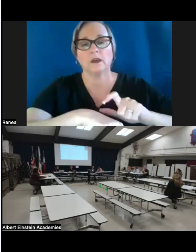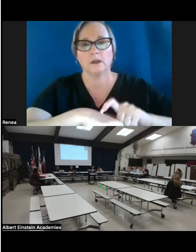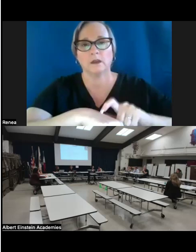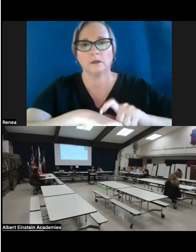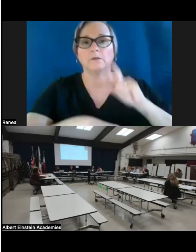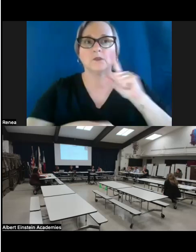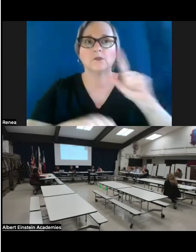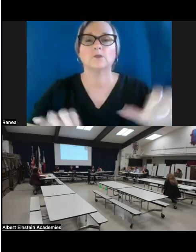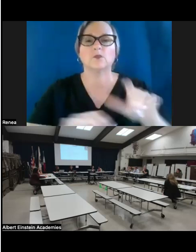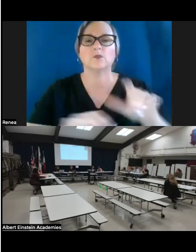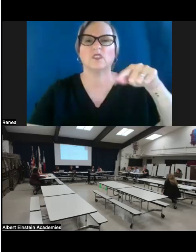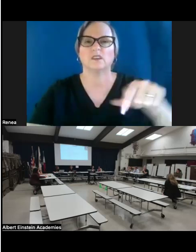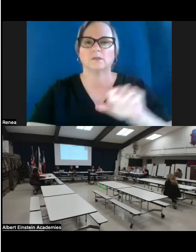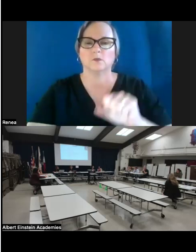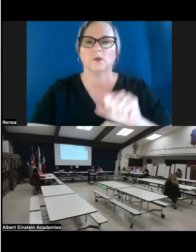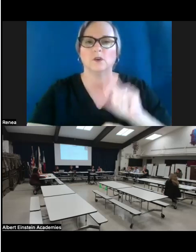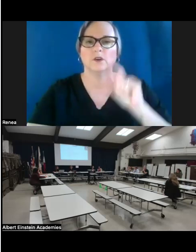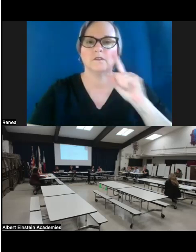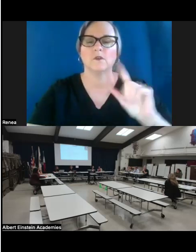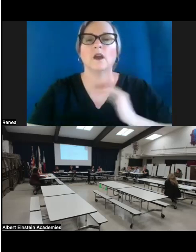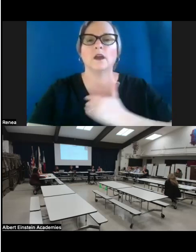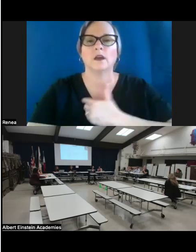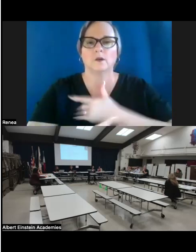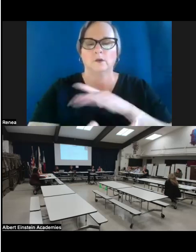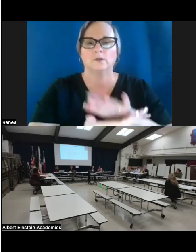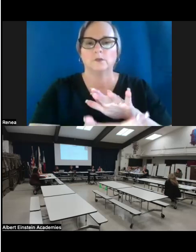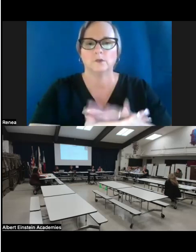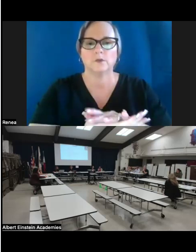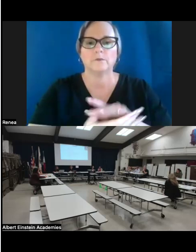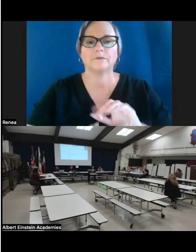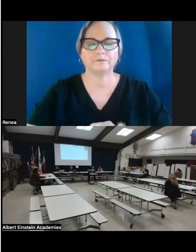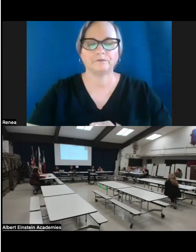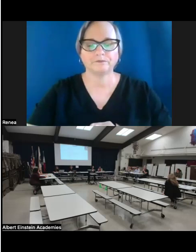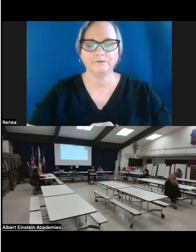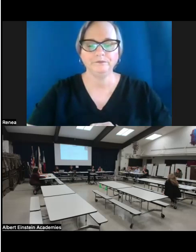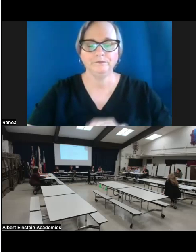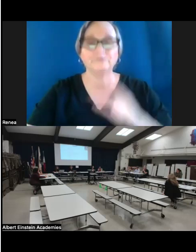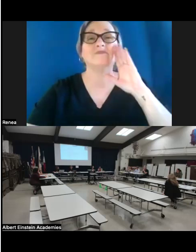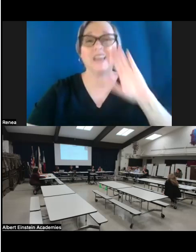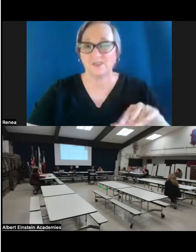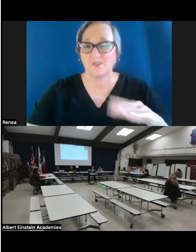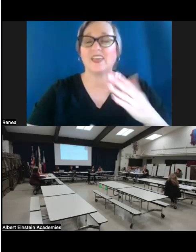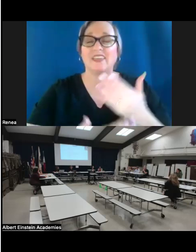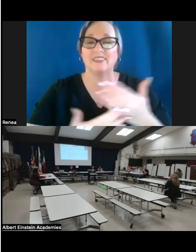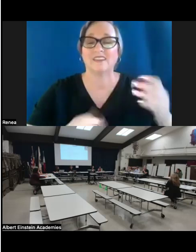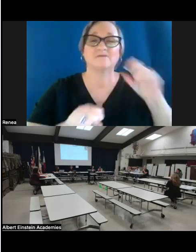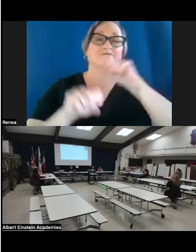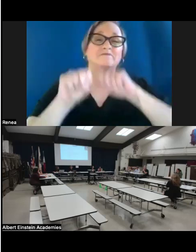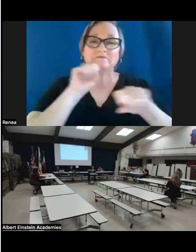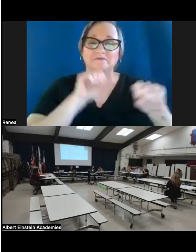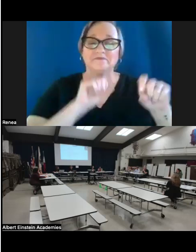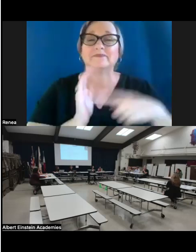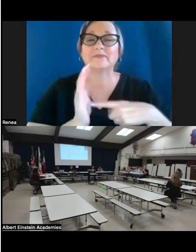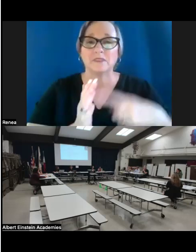of good work for our school. So I know that things have been bumpy at times, and I know that we're working as a leadership team to